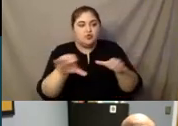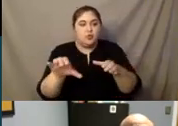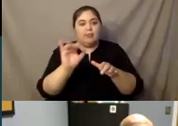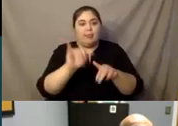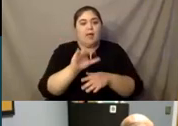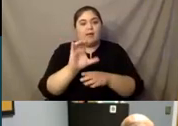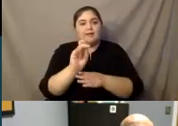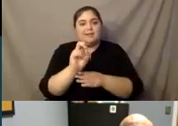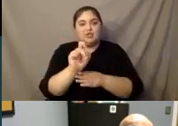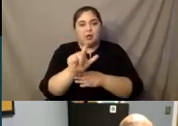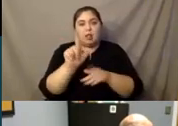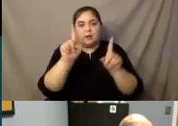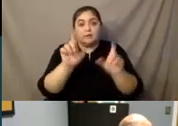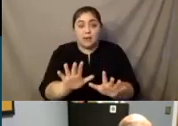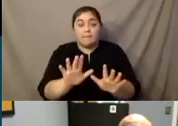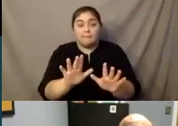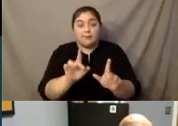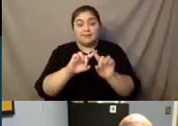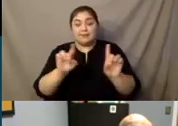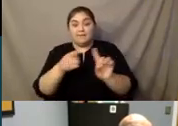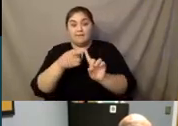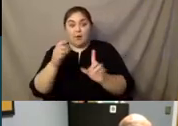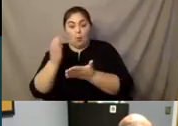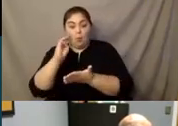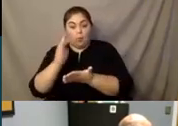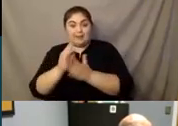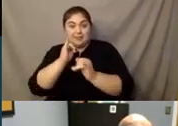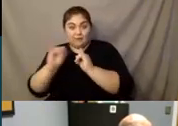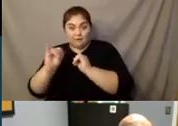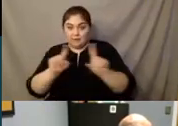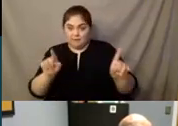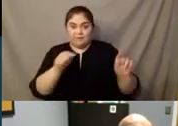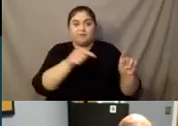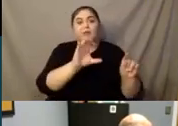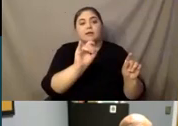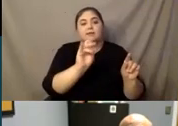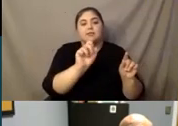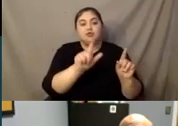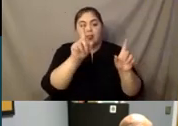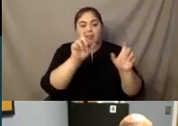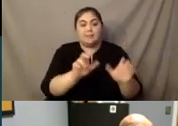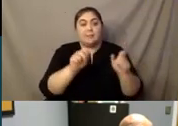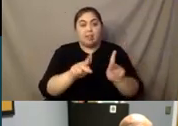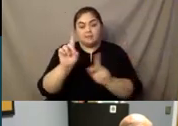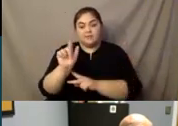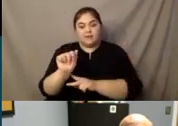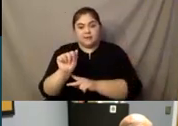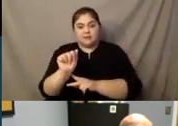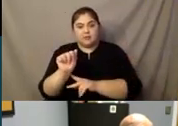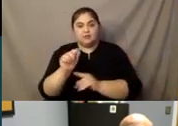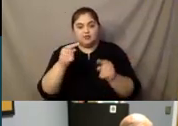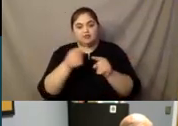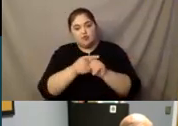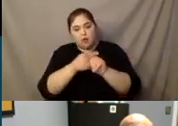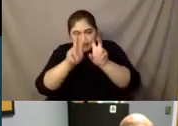exam. Because different than a witness interview, a conditional exam actually allows the defense attorney to cross-examine